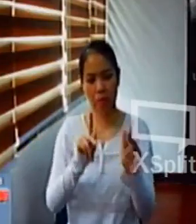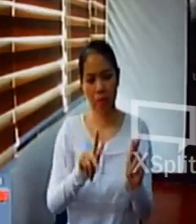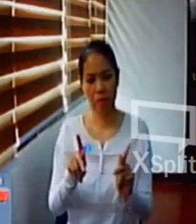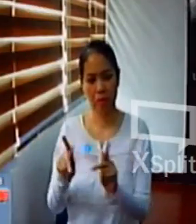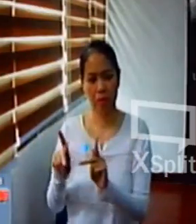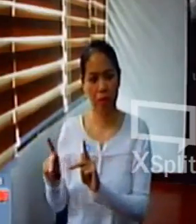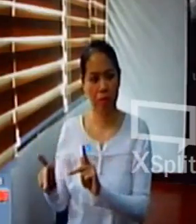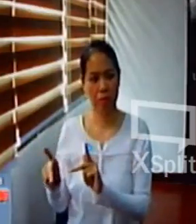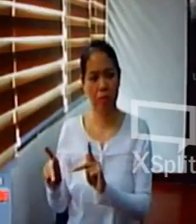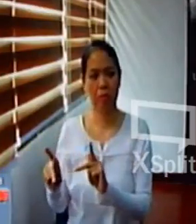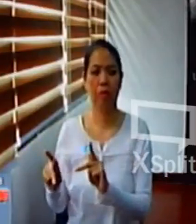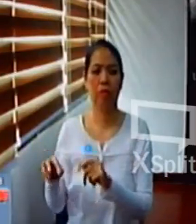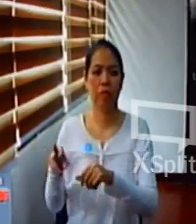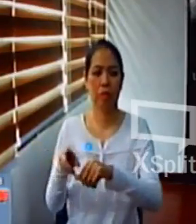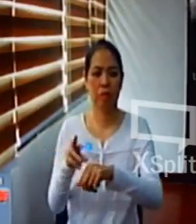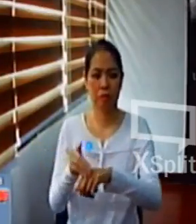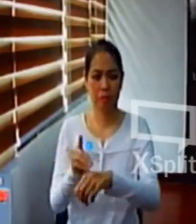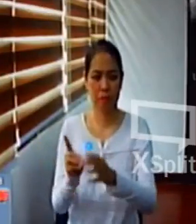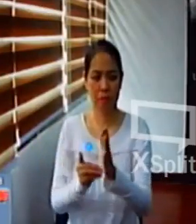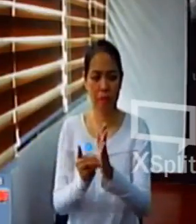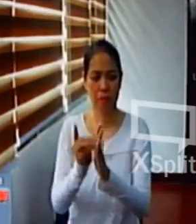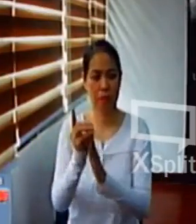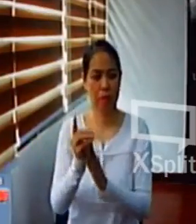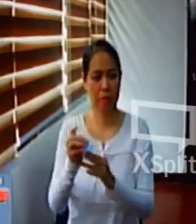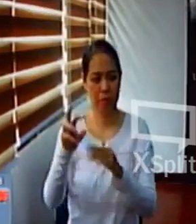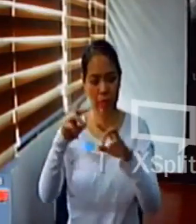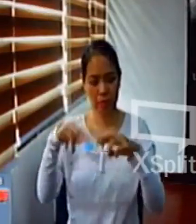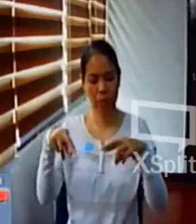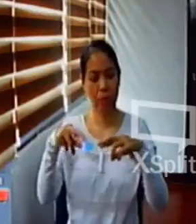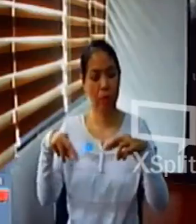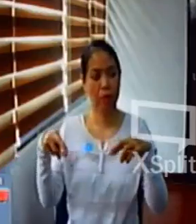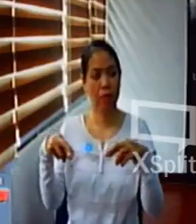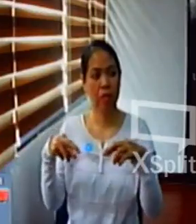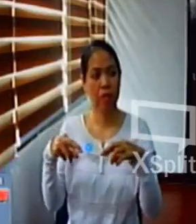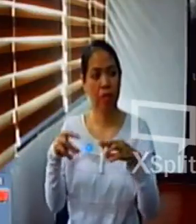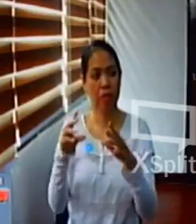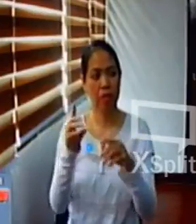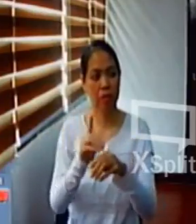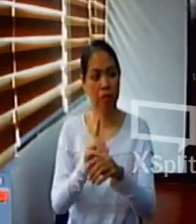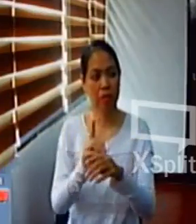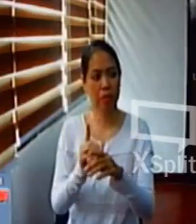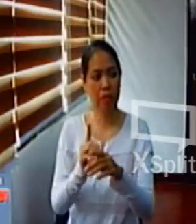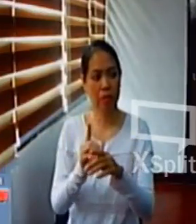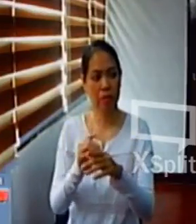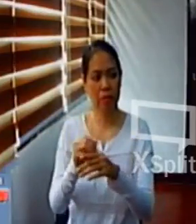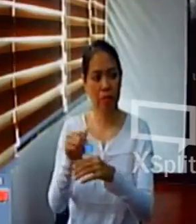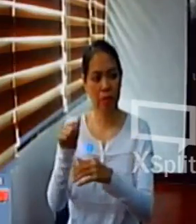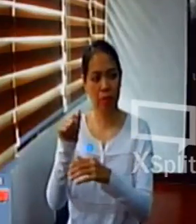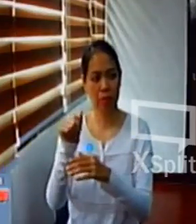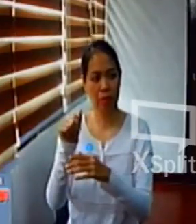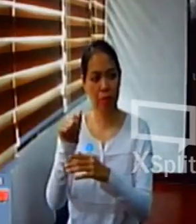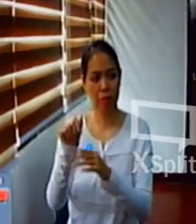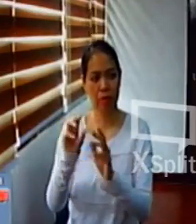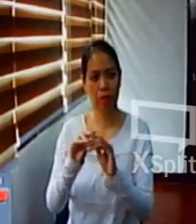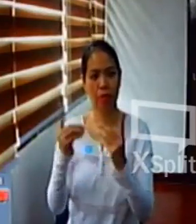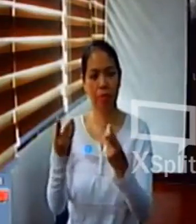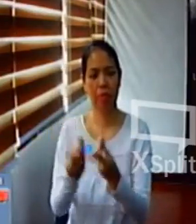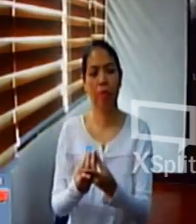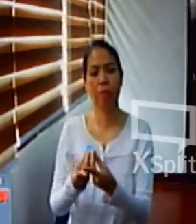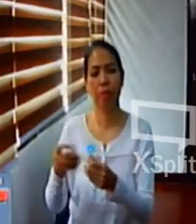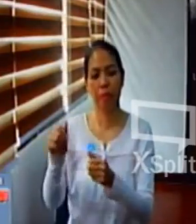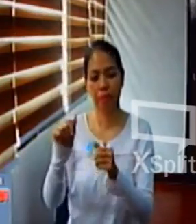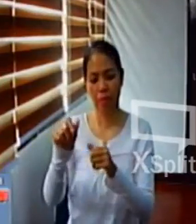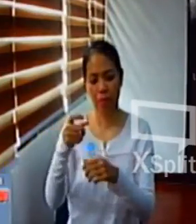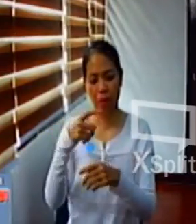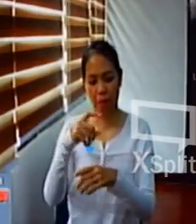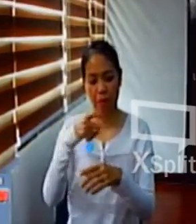Development, Research and Regulations of the Department of Agriculture. He was appointed as Undersecretary since 2005 and